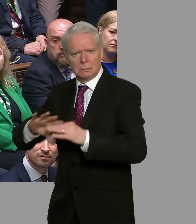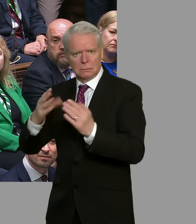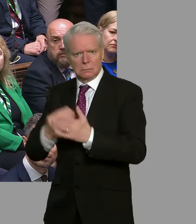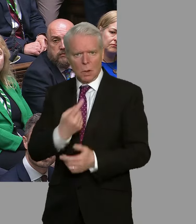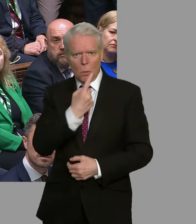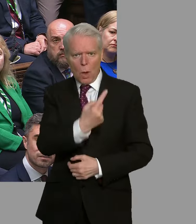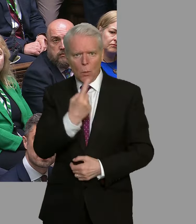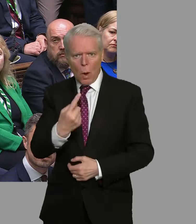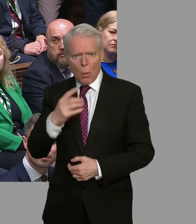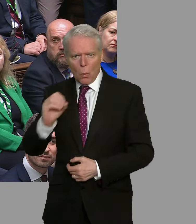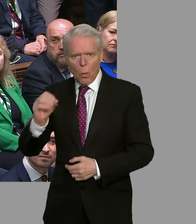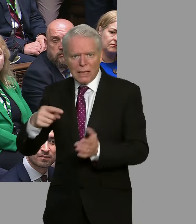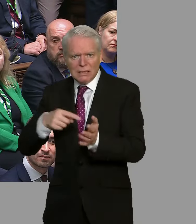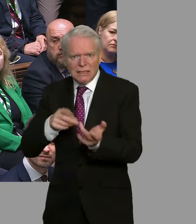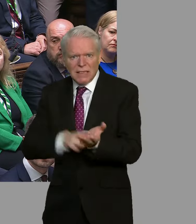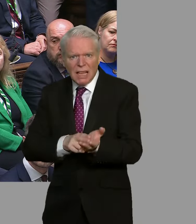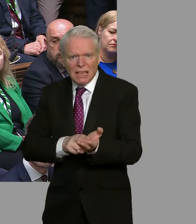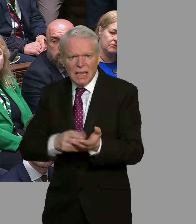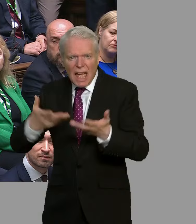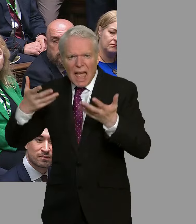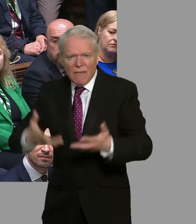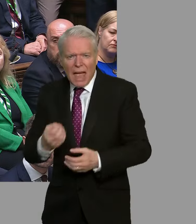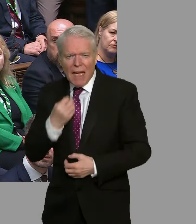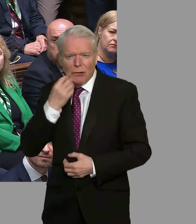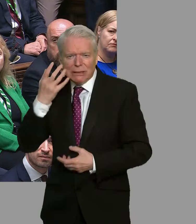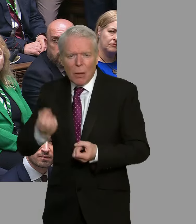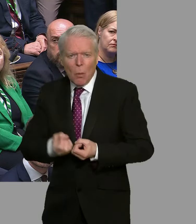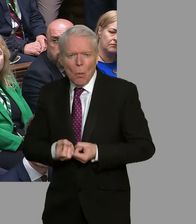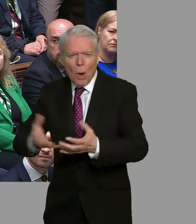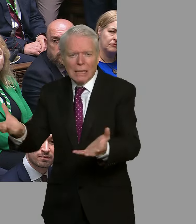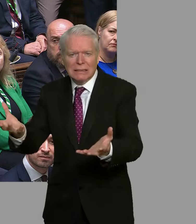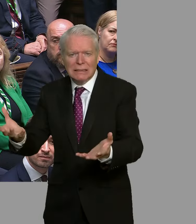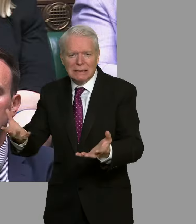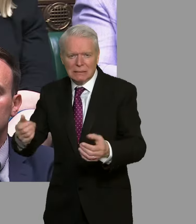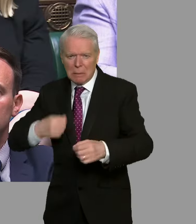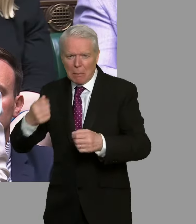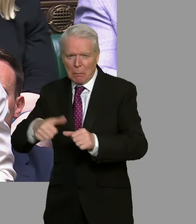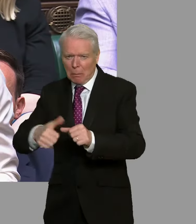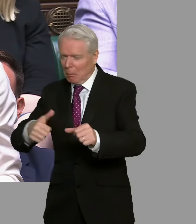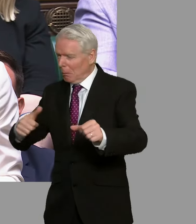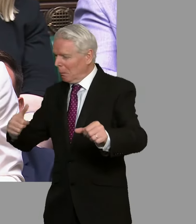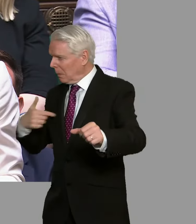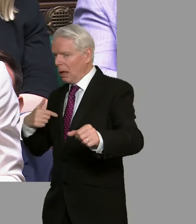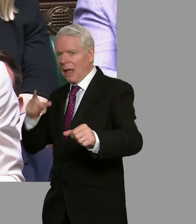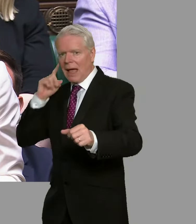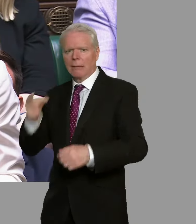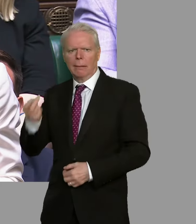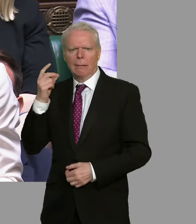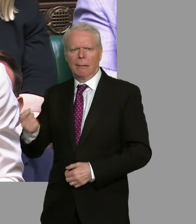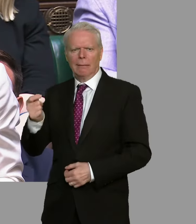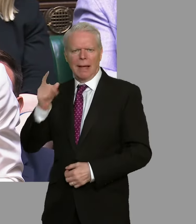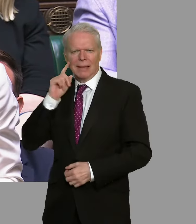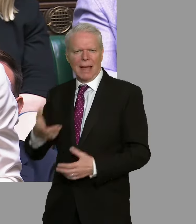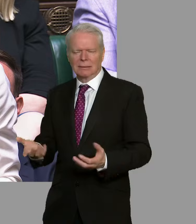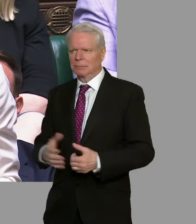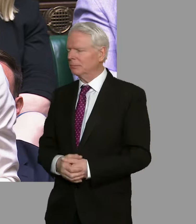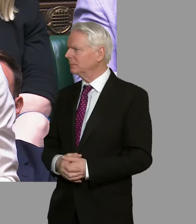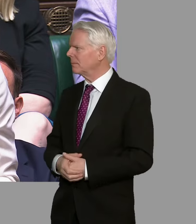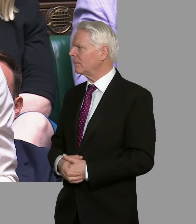Hyndburn, where the excellent teachers expressed their frustration at the current SEND system. One wonderful boy who, despite